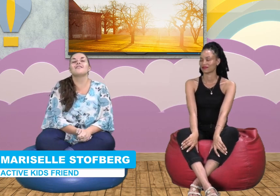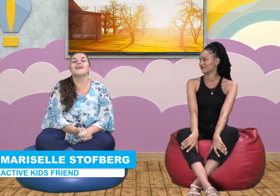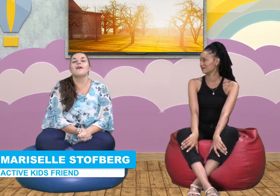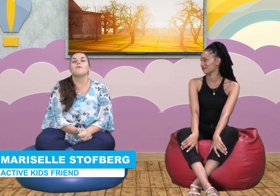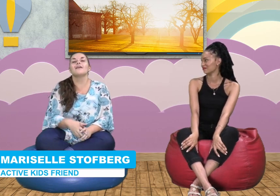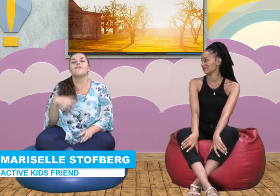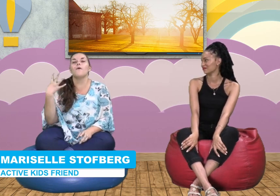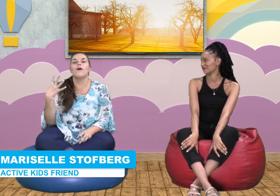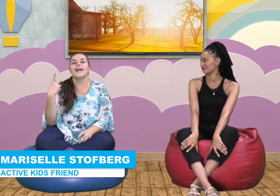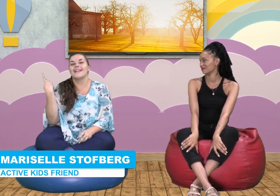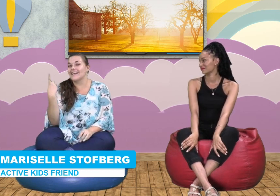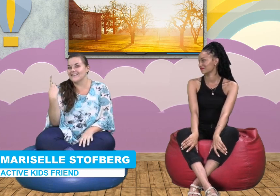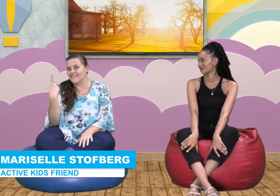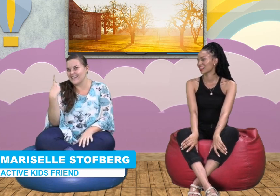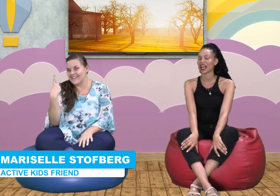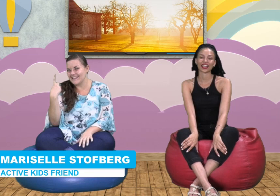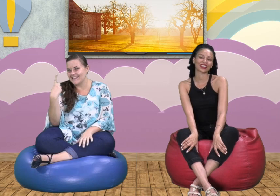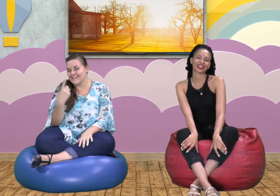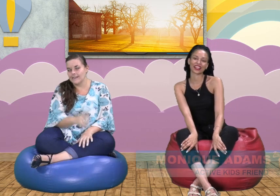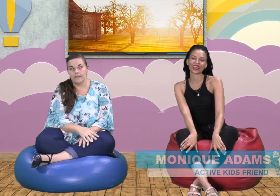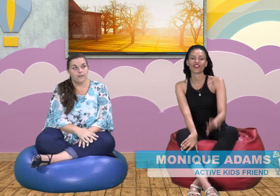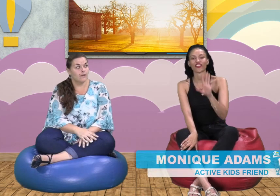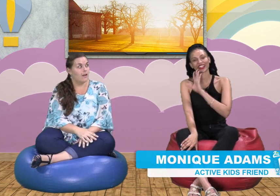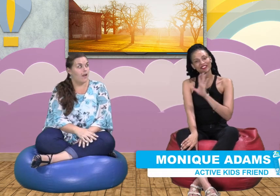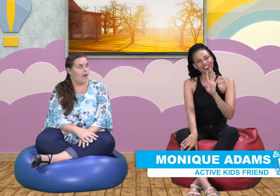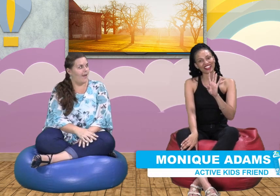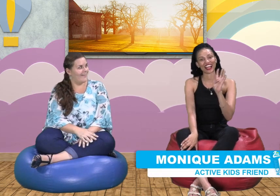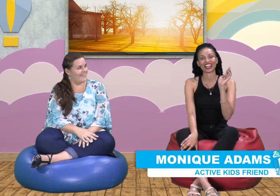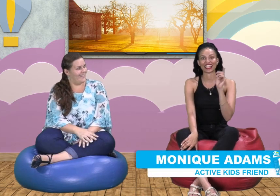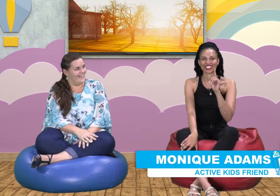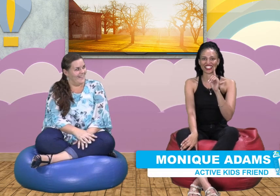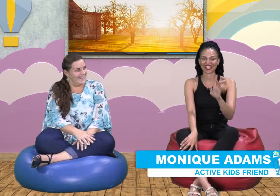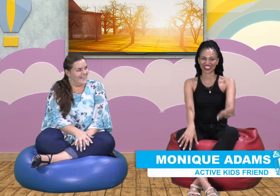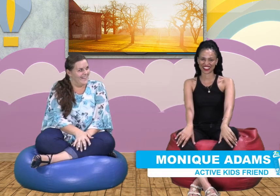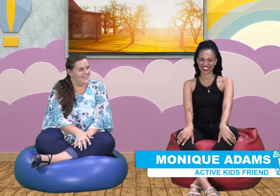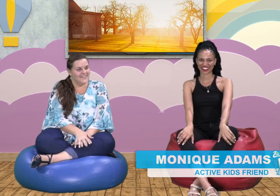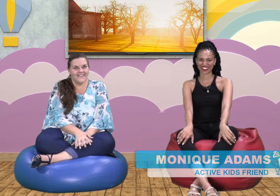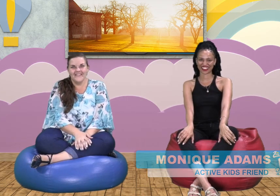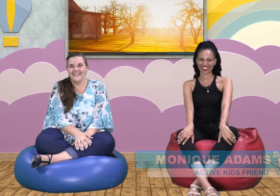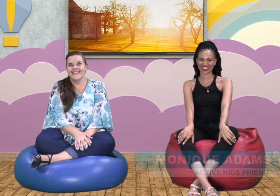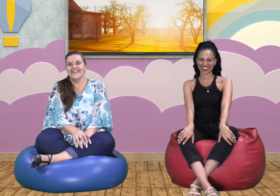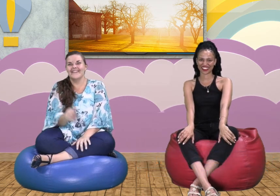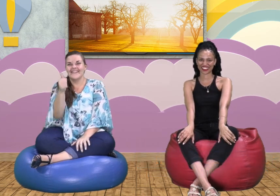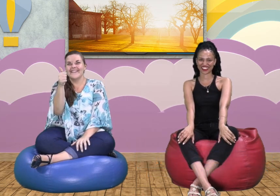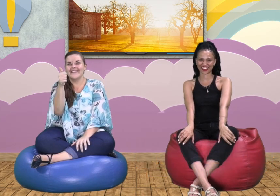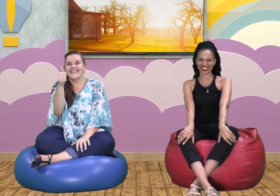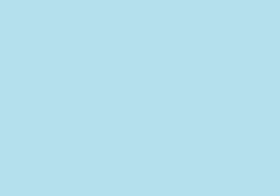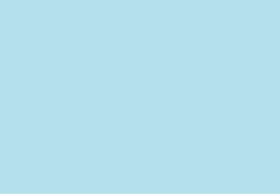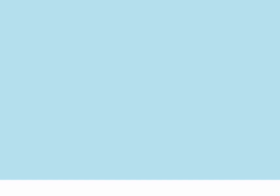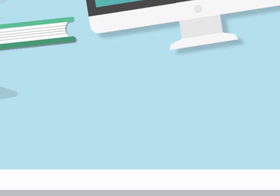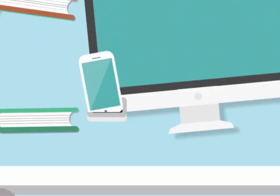grade 3, week 4, lesson 1. Grade 3, week 4, lesson 1.